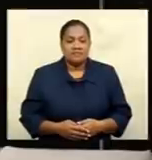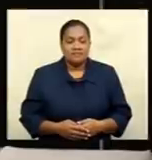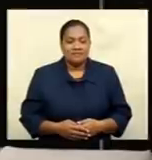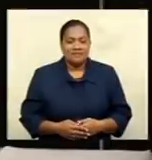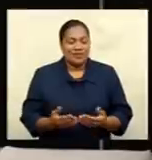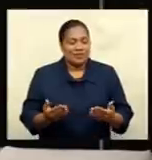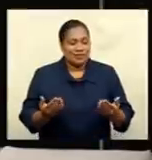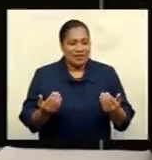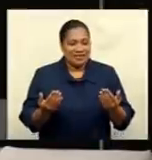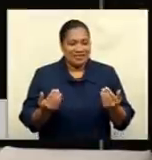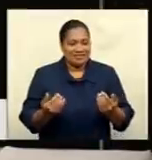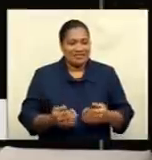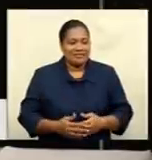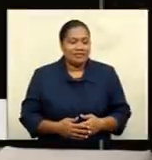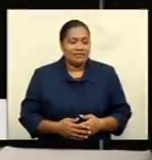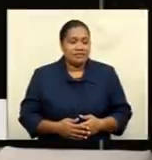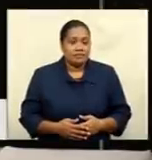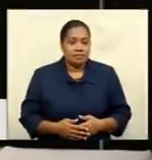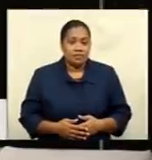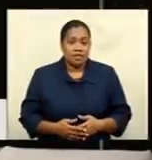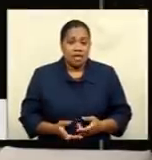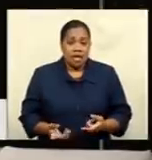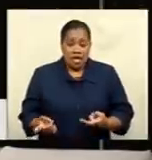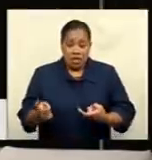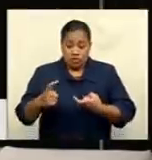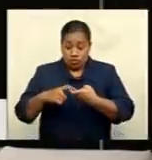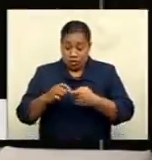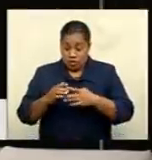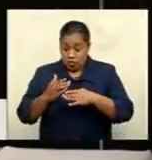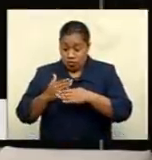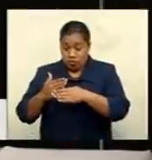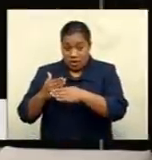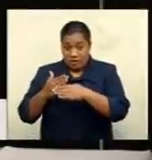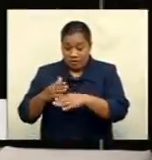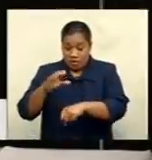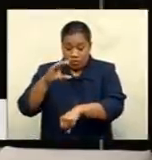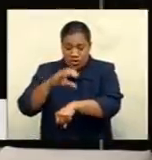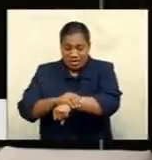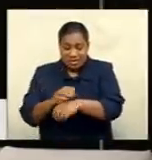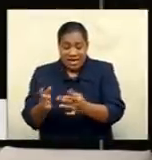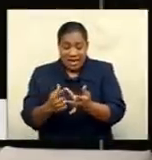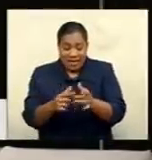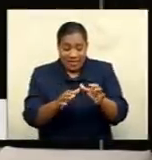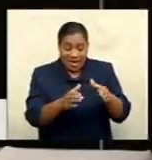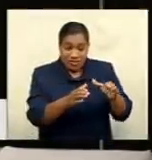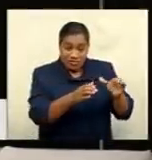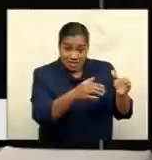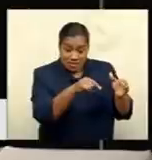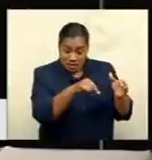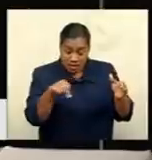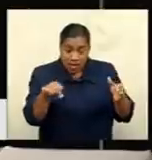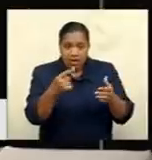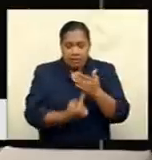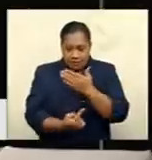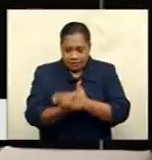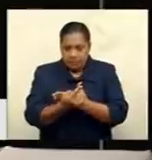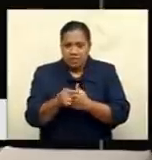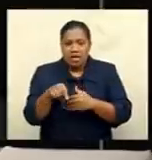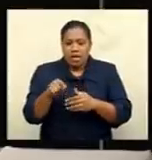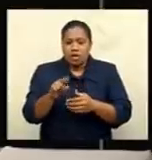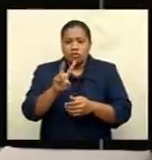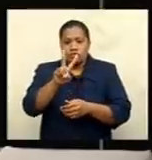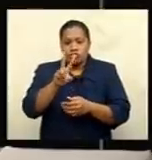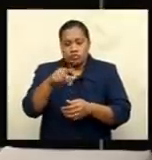Welcome back. A joint effort between police and other agencies has led to the arrest of 2 Fijian who